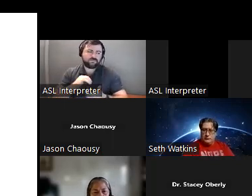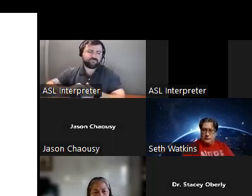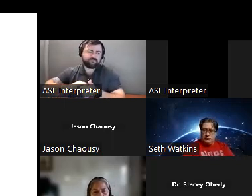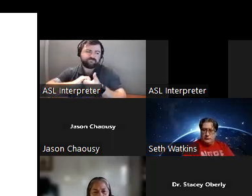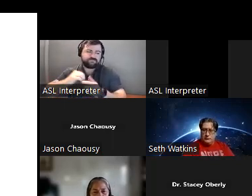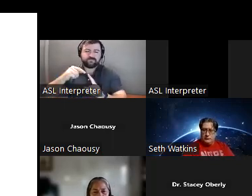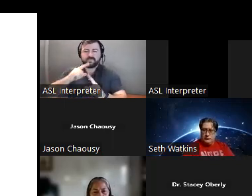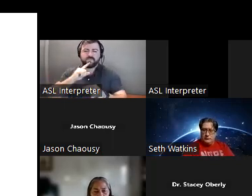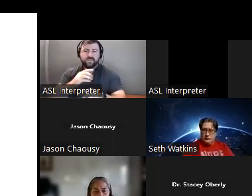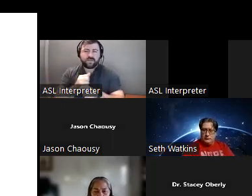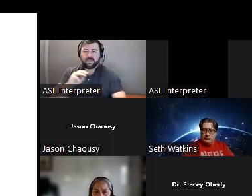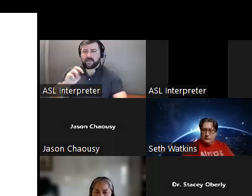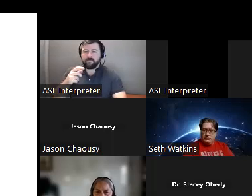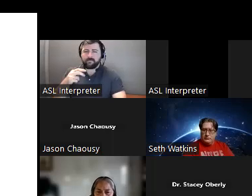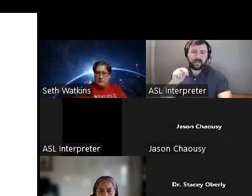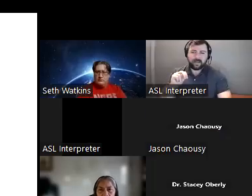Megan or anybody else has any